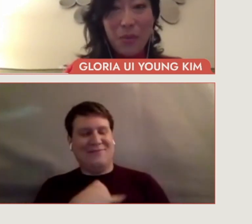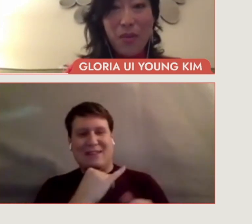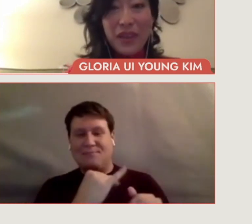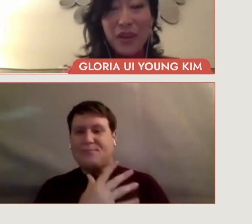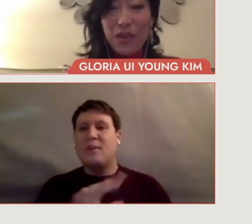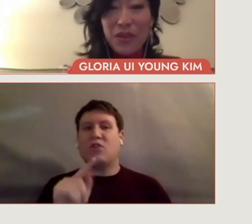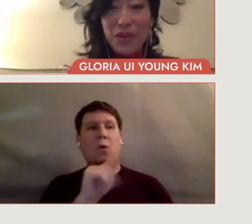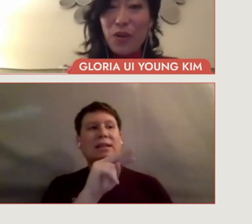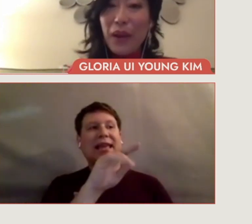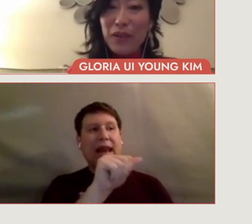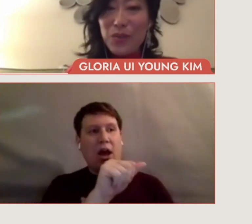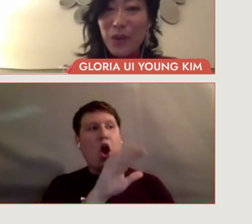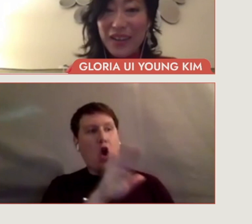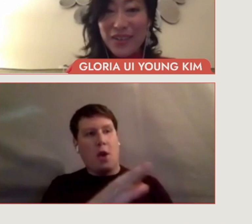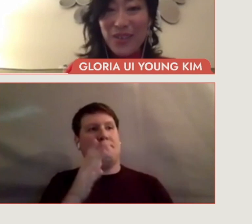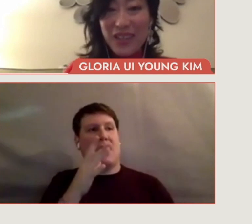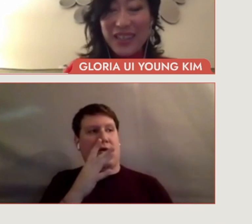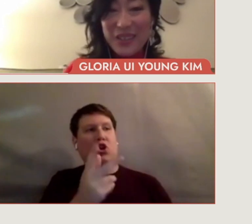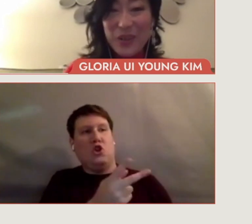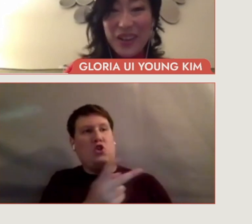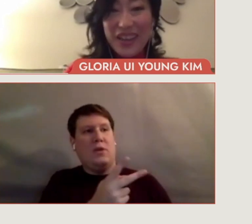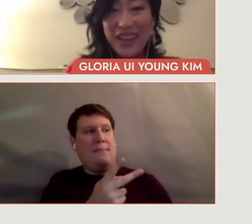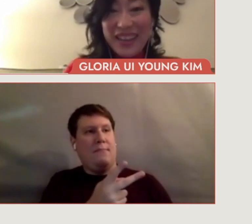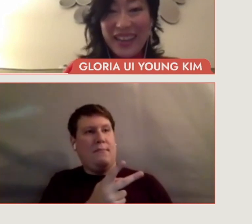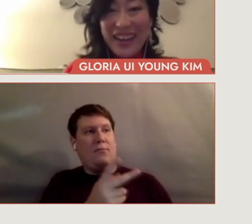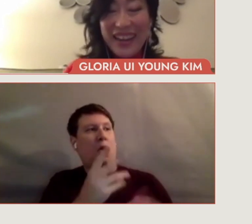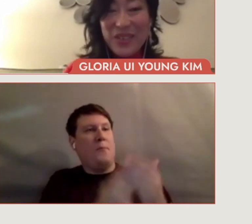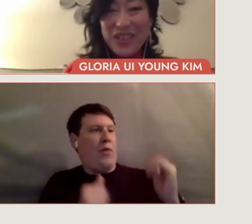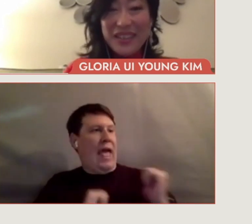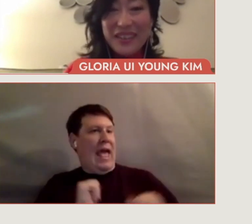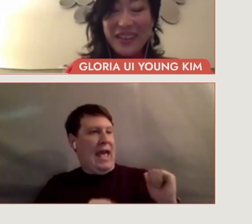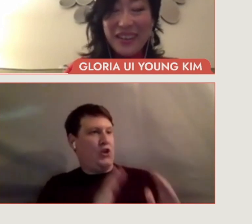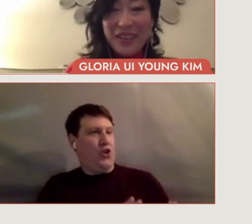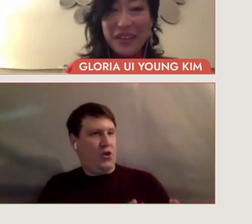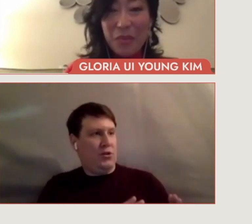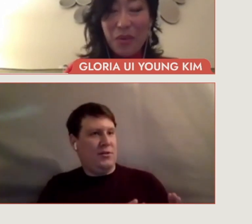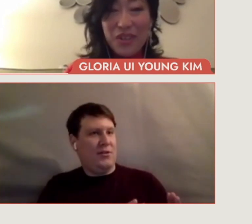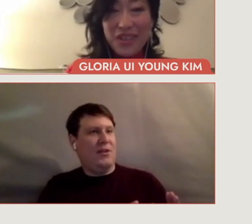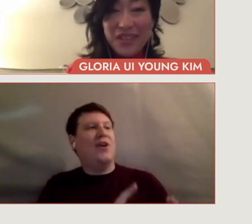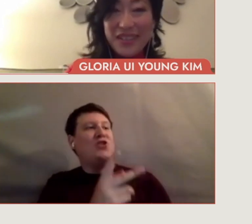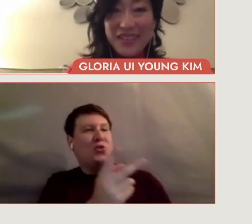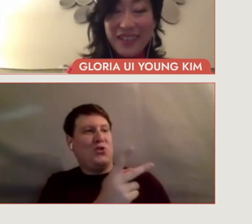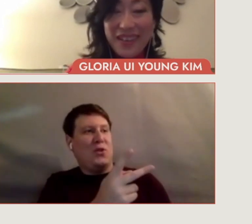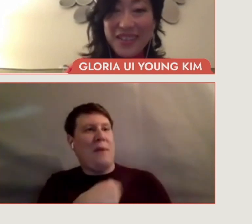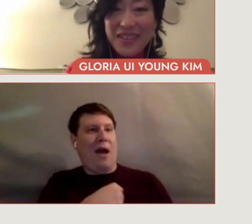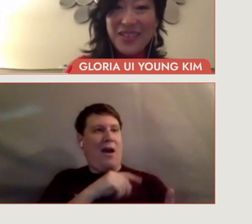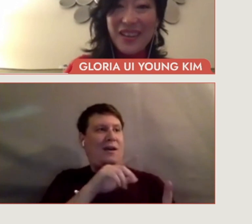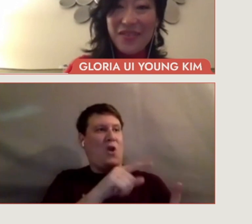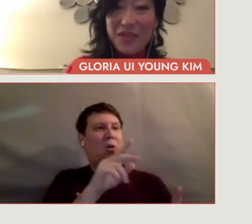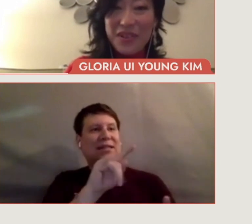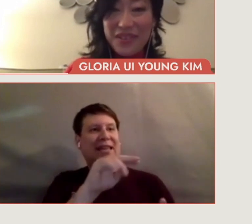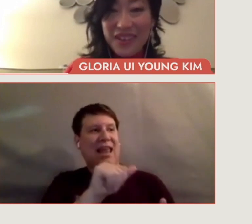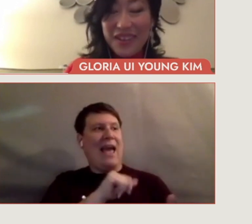her mom, her mother, her parents were actors, right? So so Tina got permission and allowed us to use